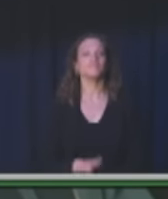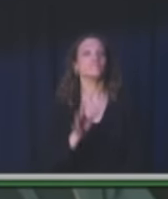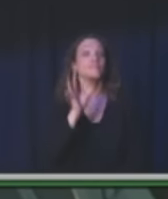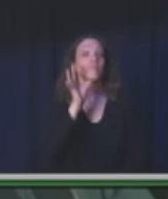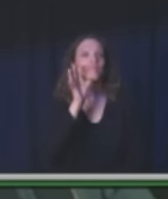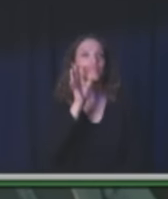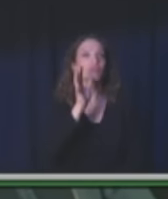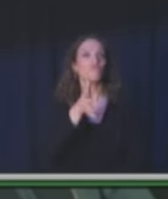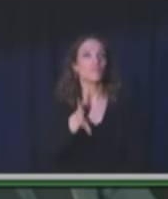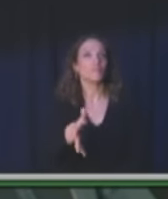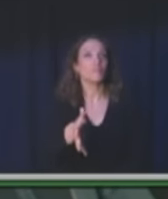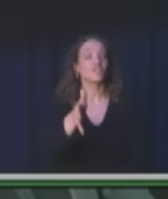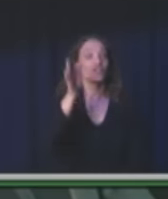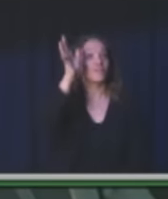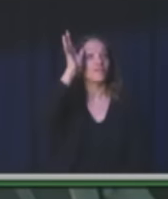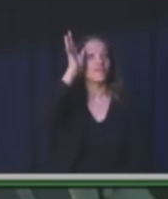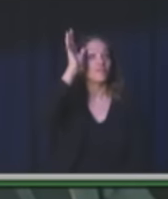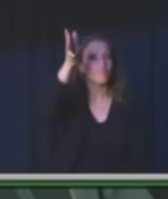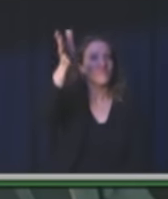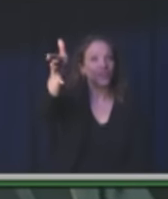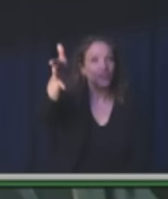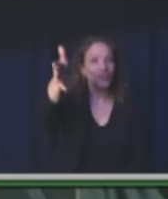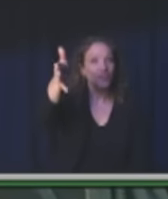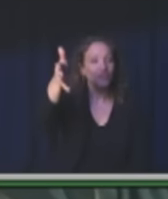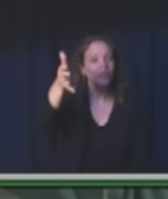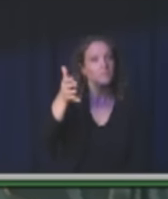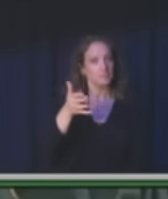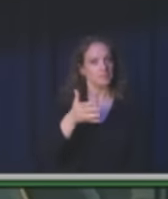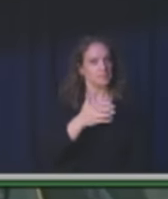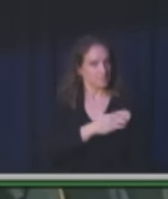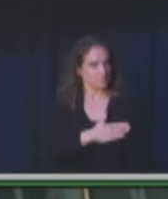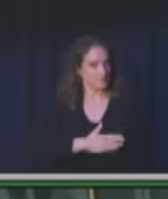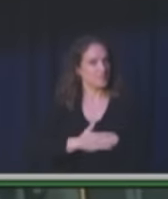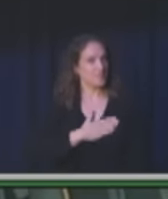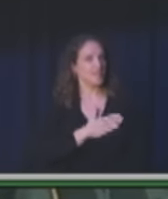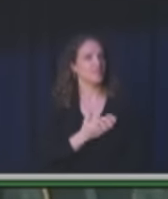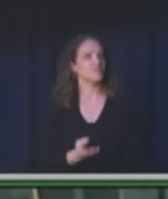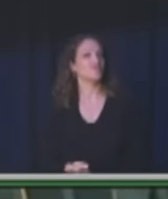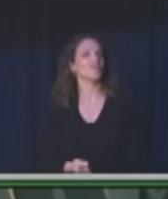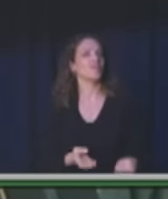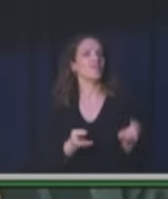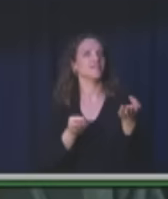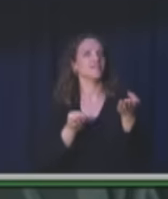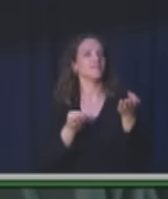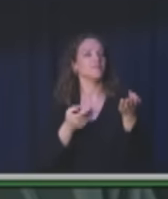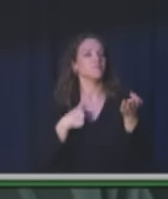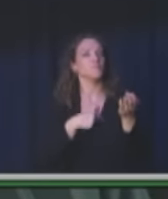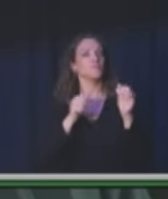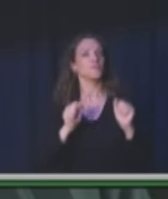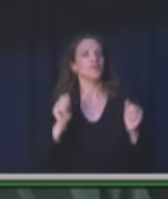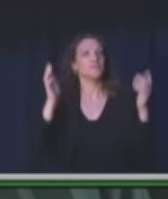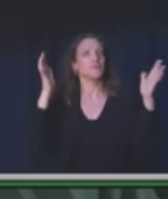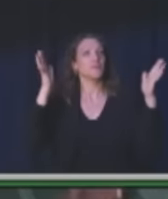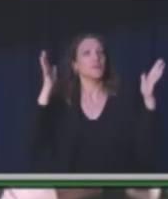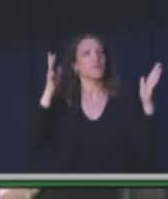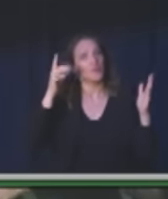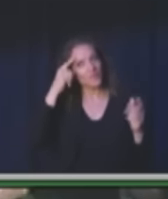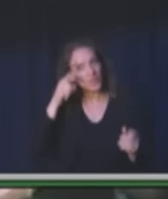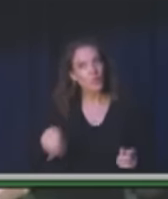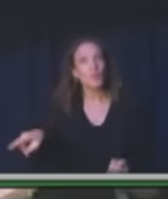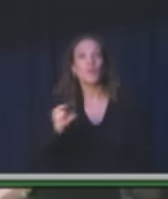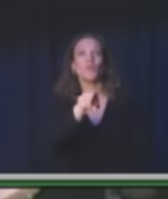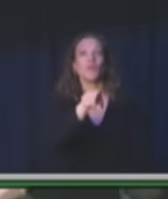Grandmothers and grandfathers, will you please rise so that we may salute you?